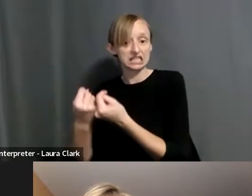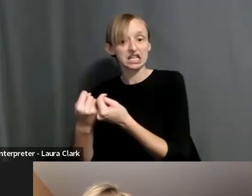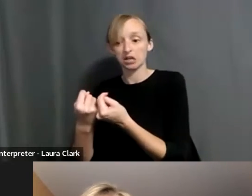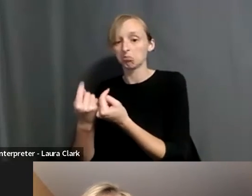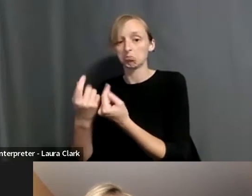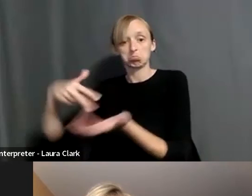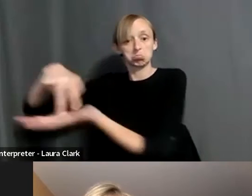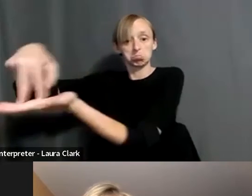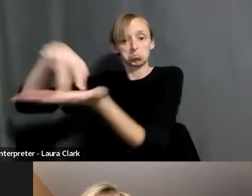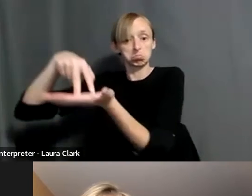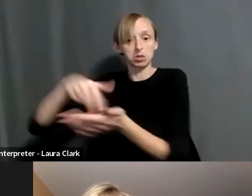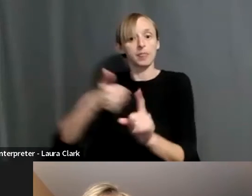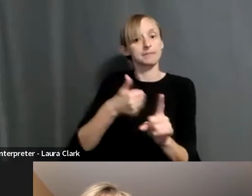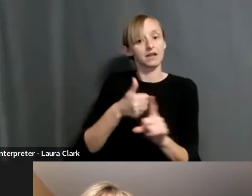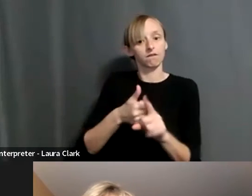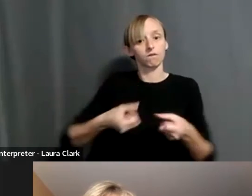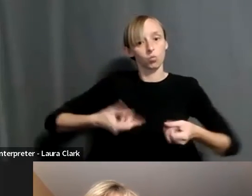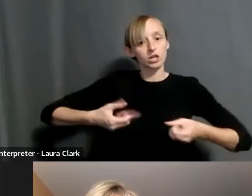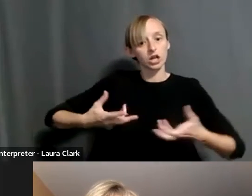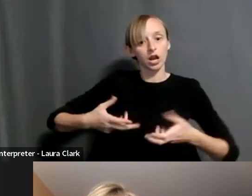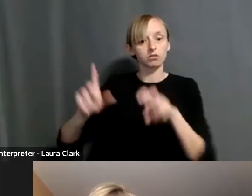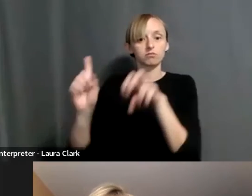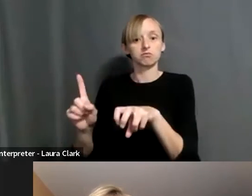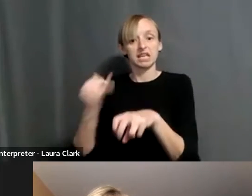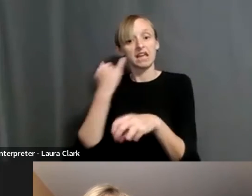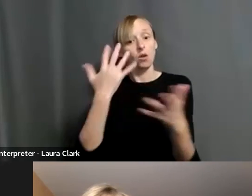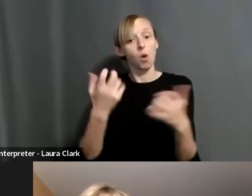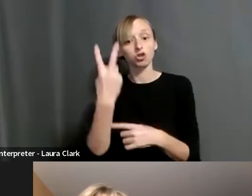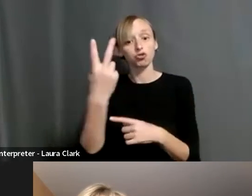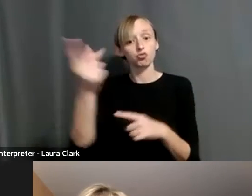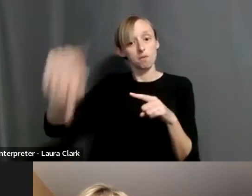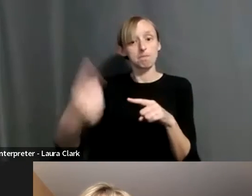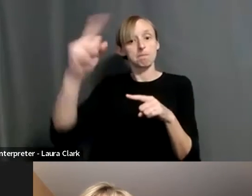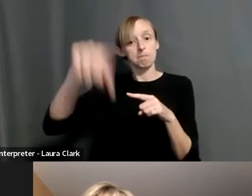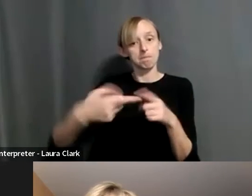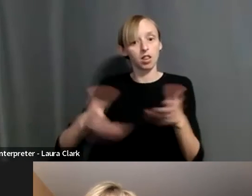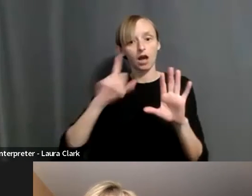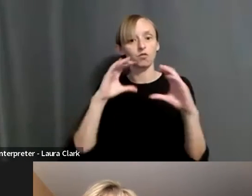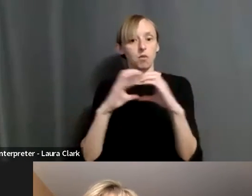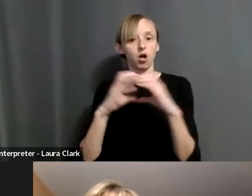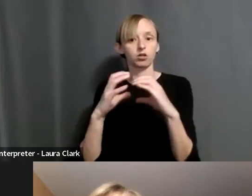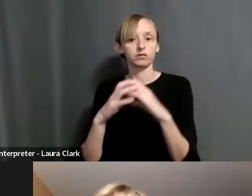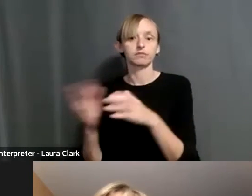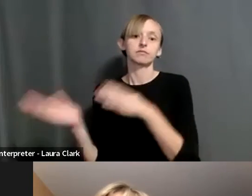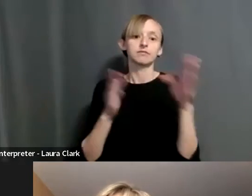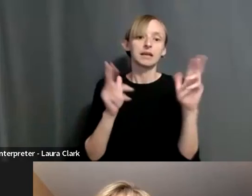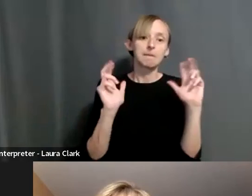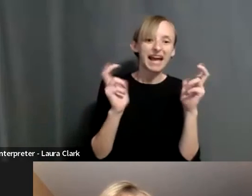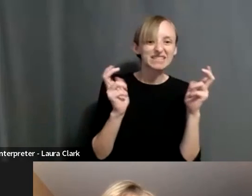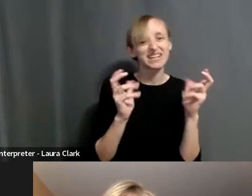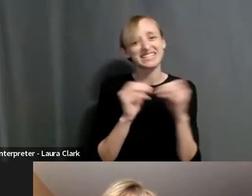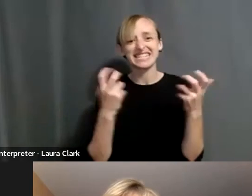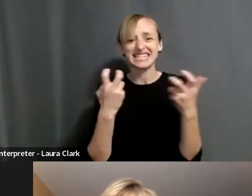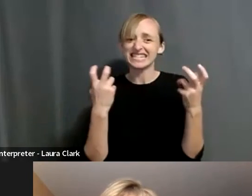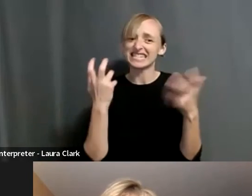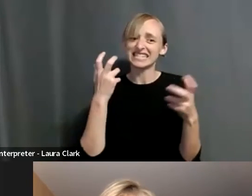And the same thing, they just get 2 bounces to the ball if they want it. Granted, something like basketball, more challenging because you're